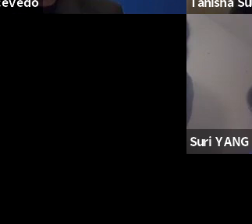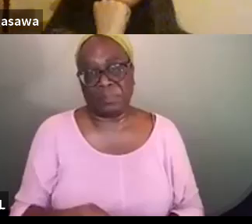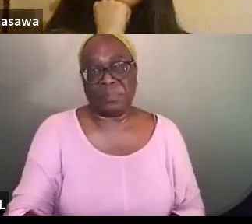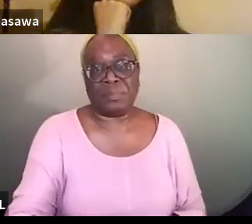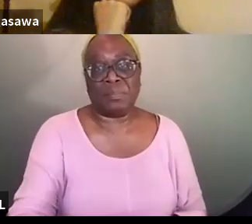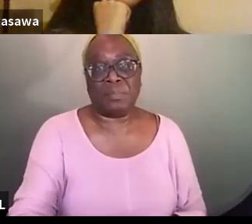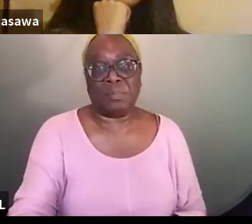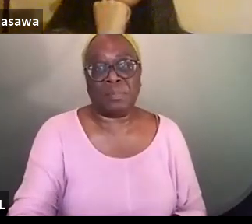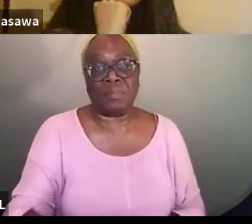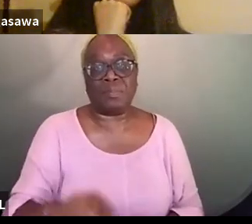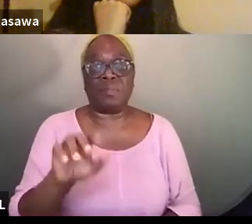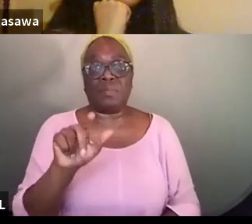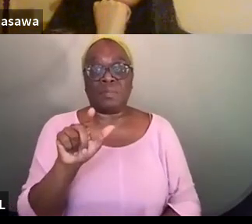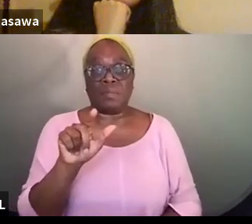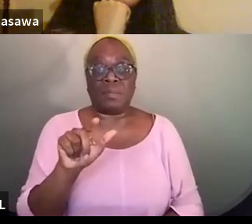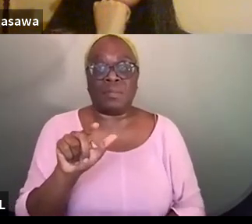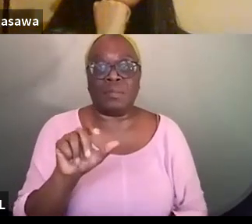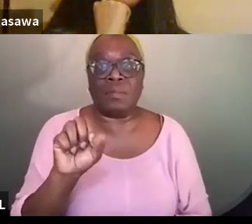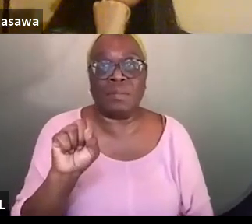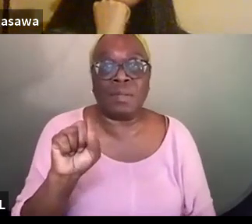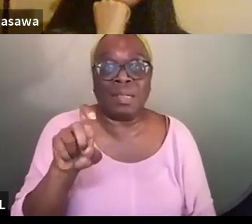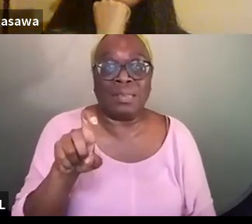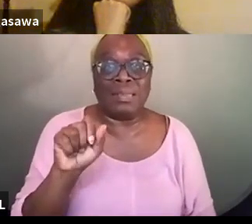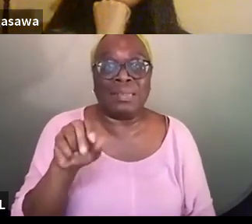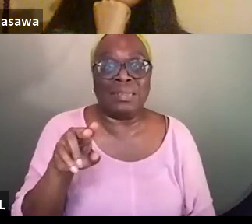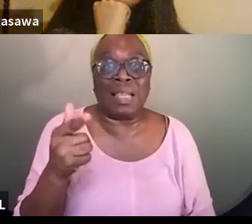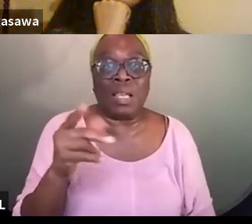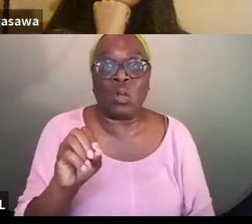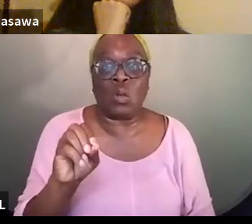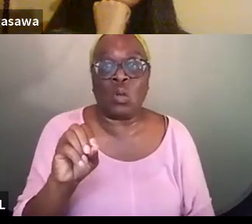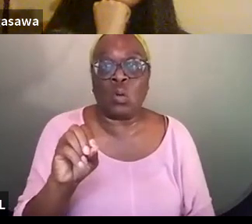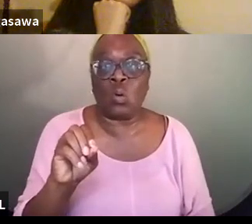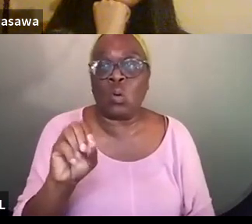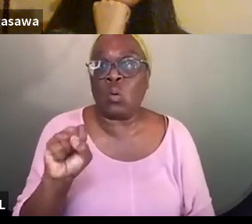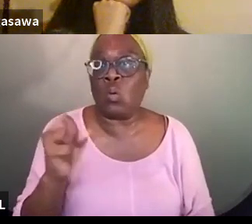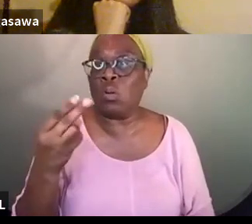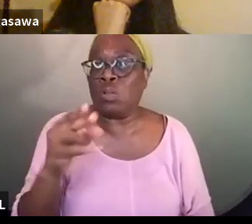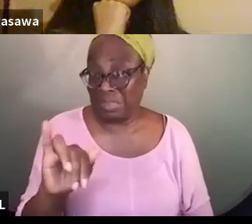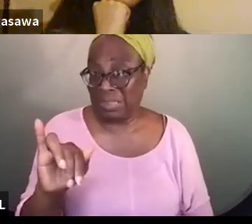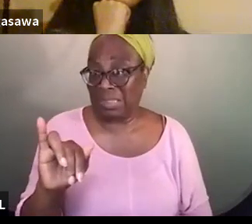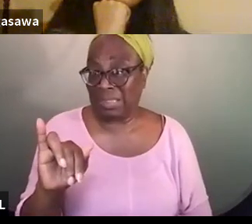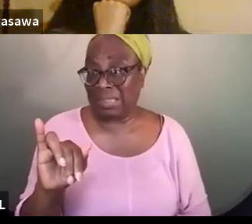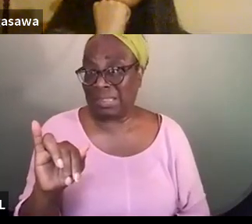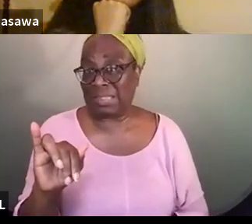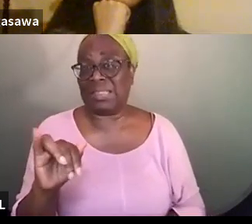Next speaker is Xianggu Shi or Eric Shi. Please raise your hand.